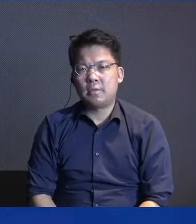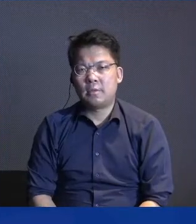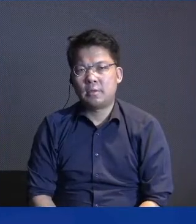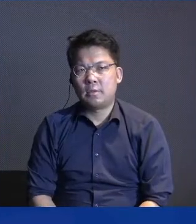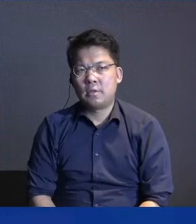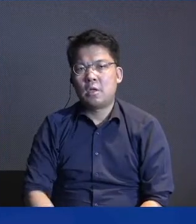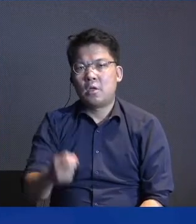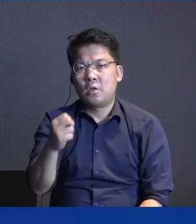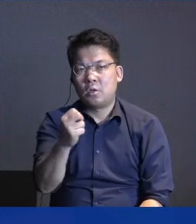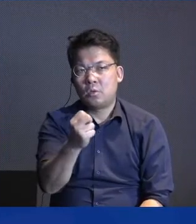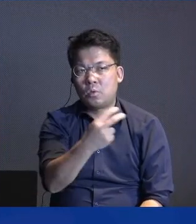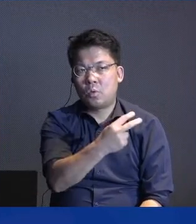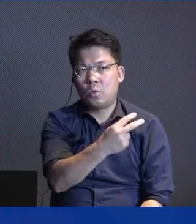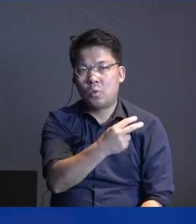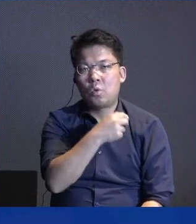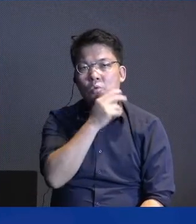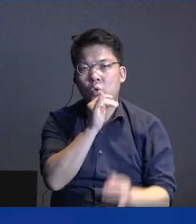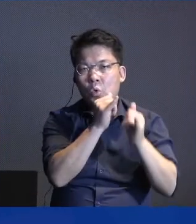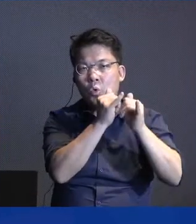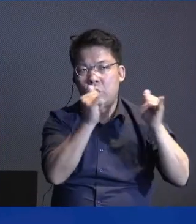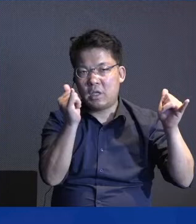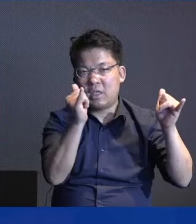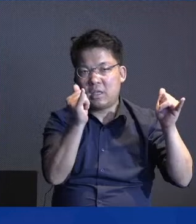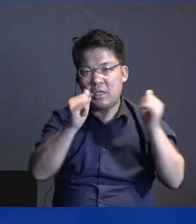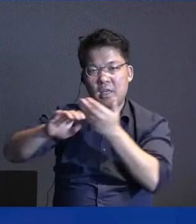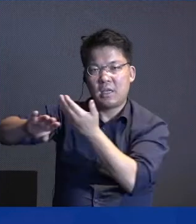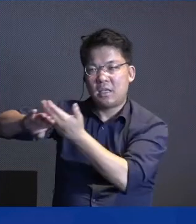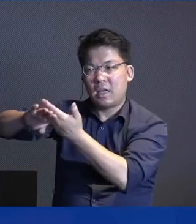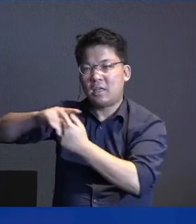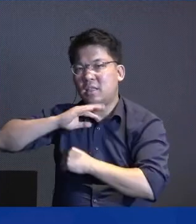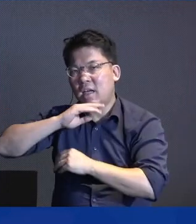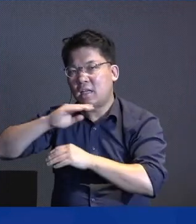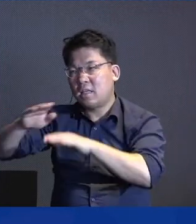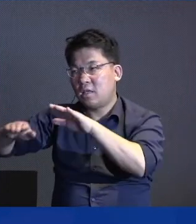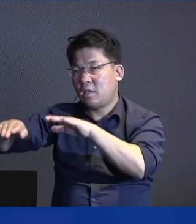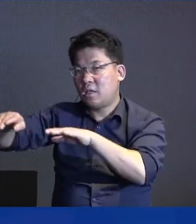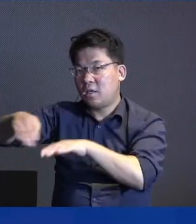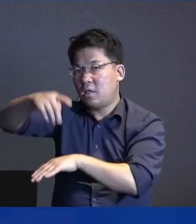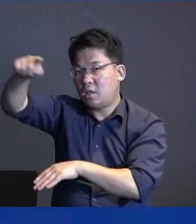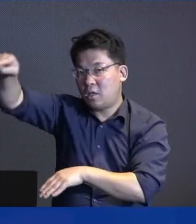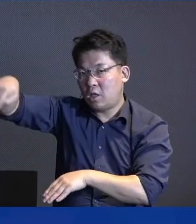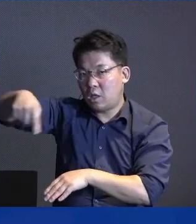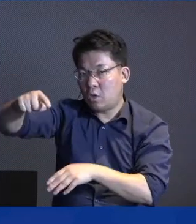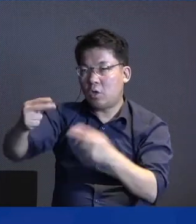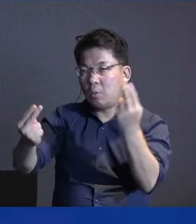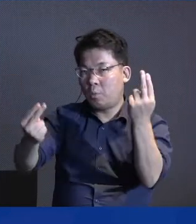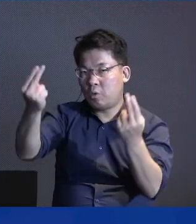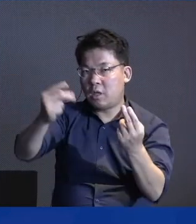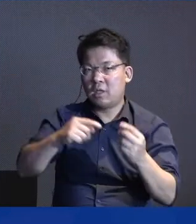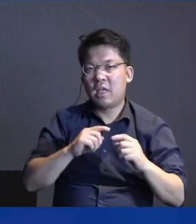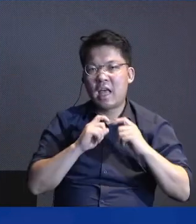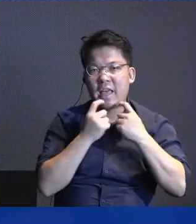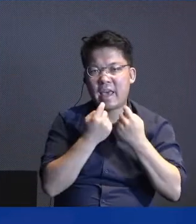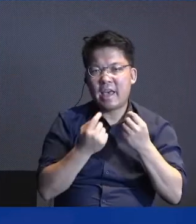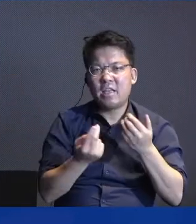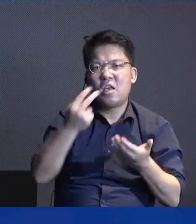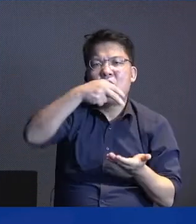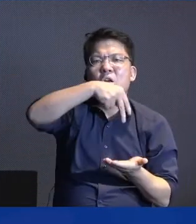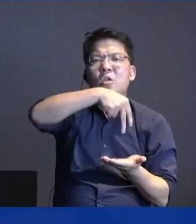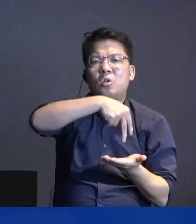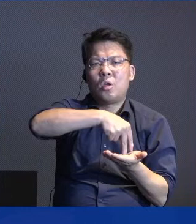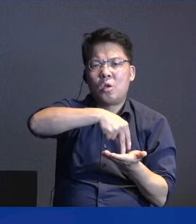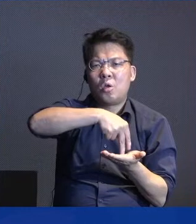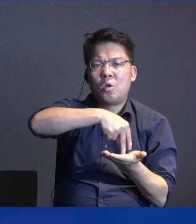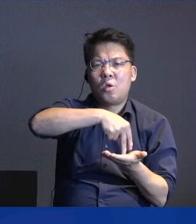So I believe an equal importance has to be attributed to the promotion of older adults' readiness